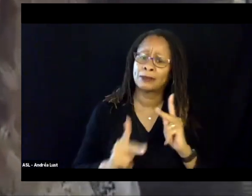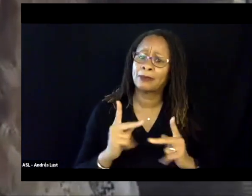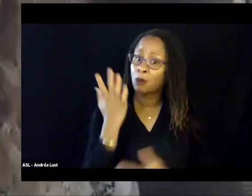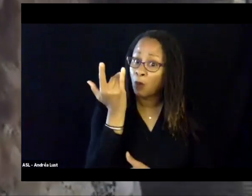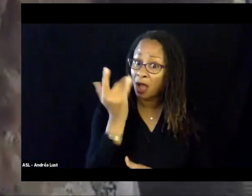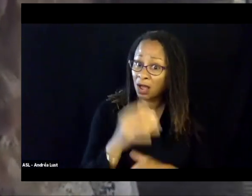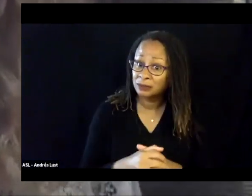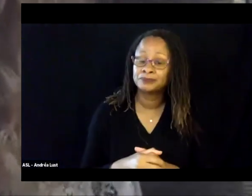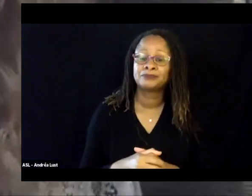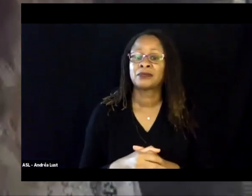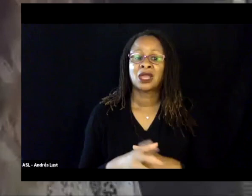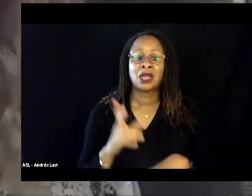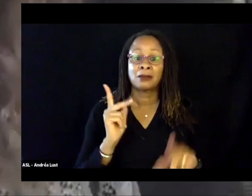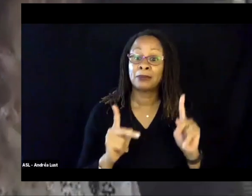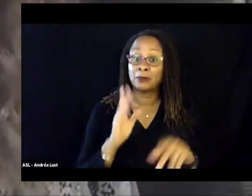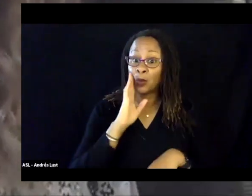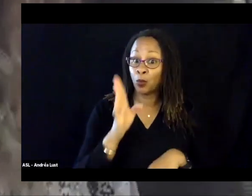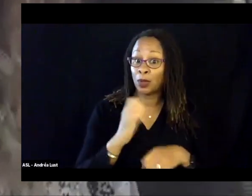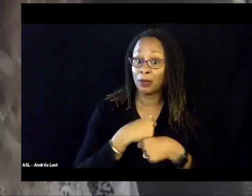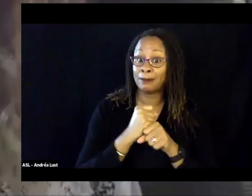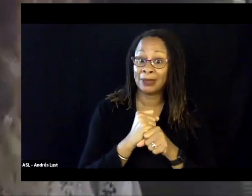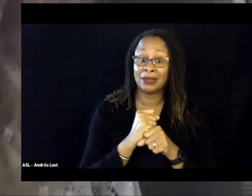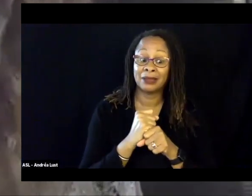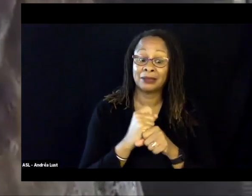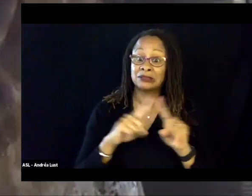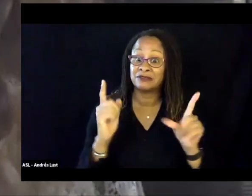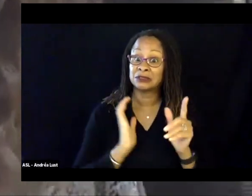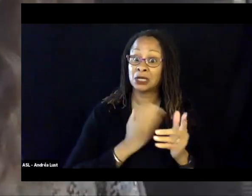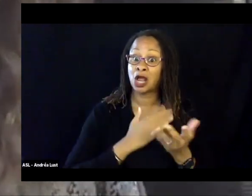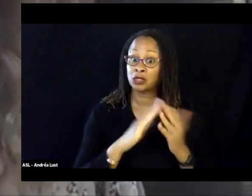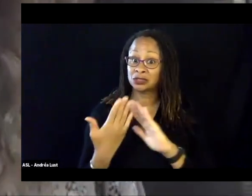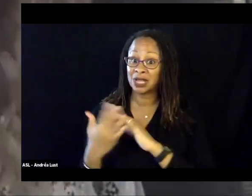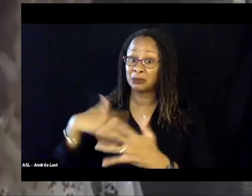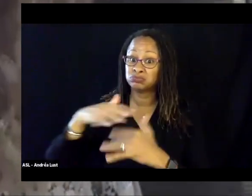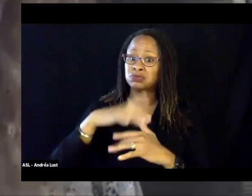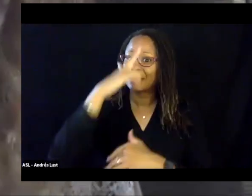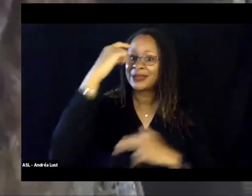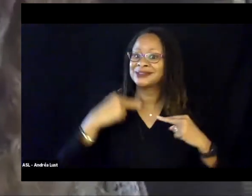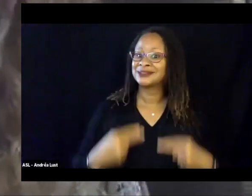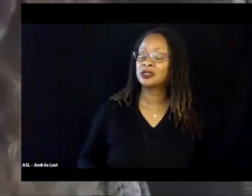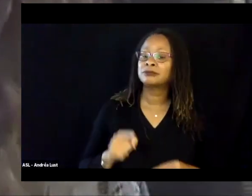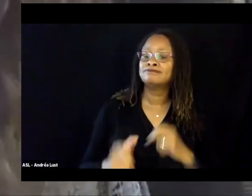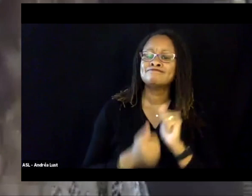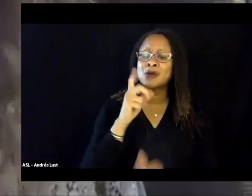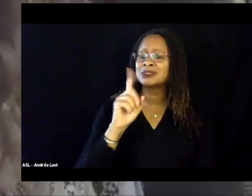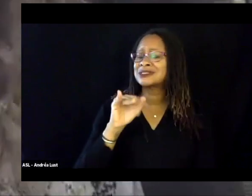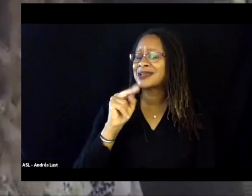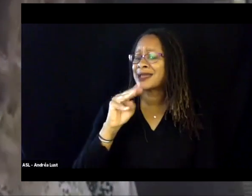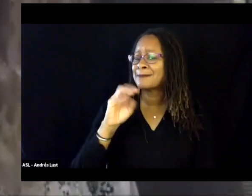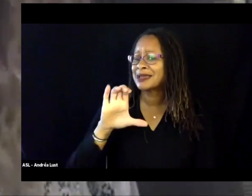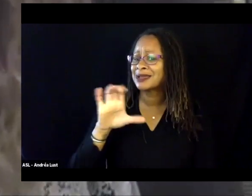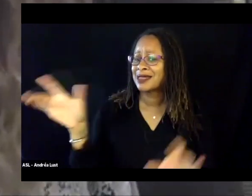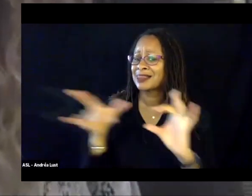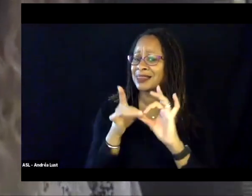People who will make a difference in our society, because human beings are the most dynamic link